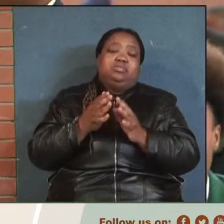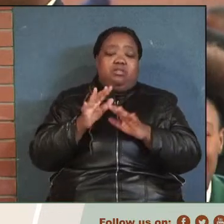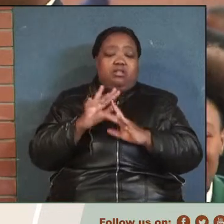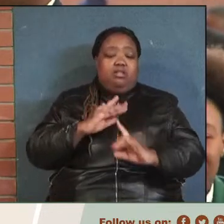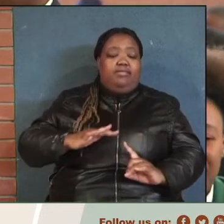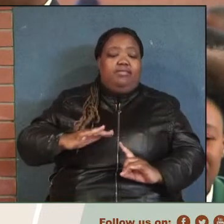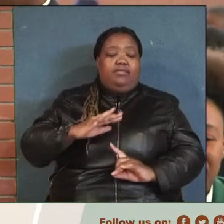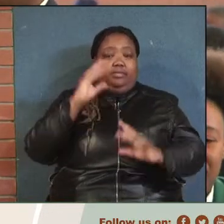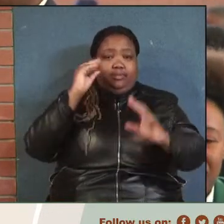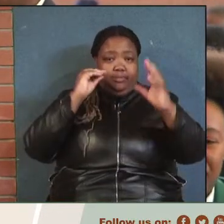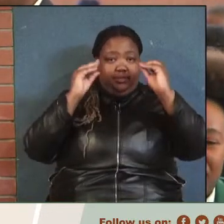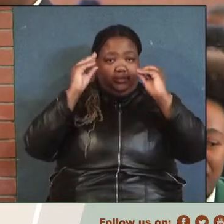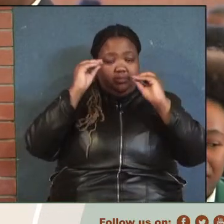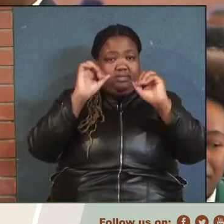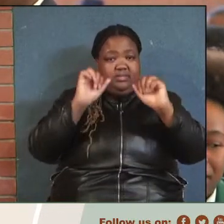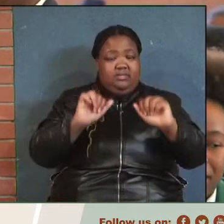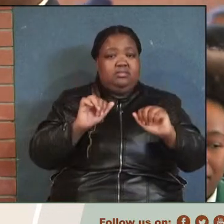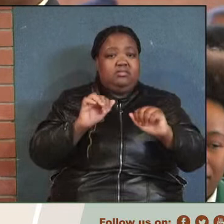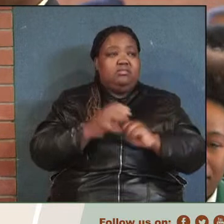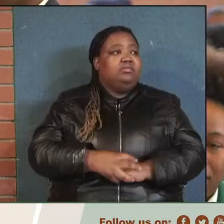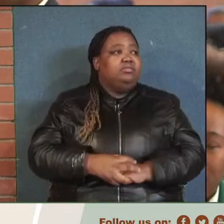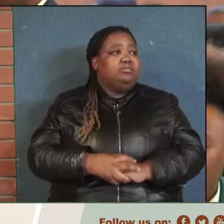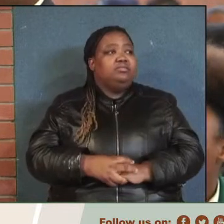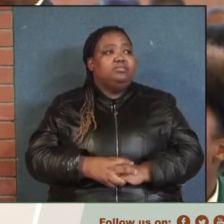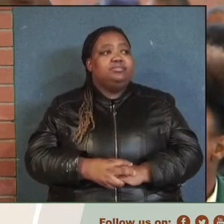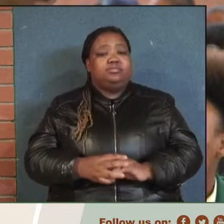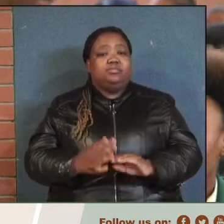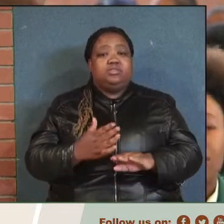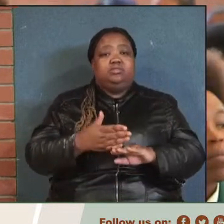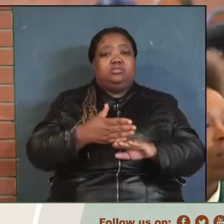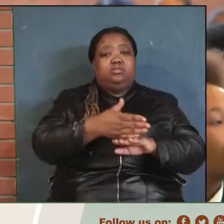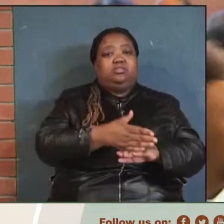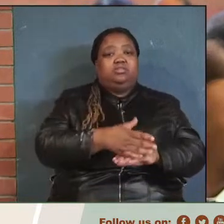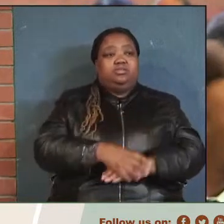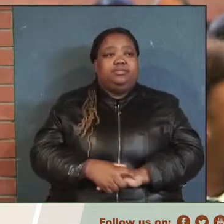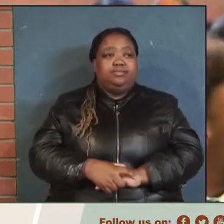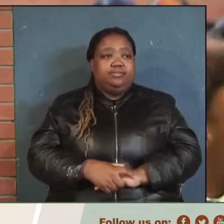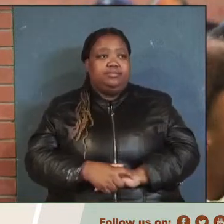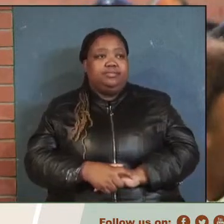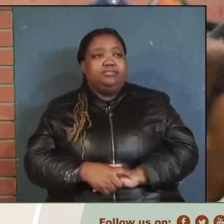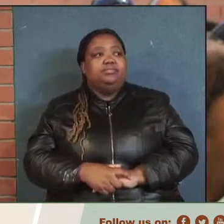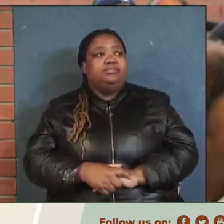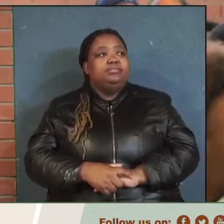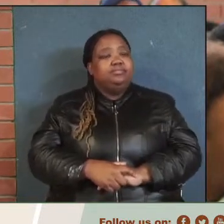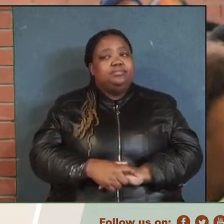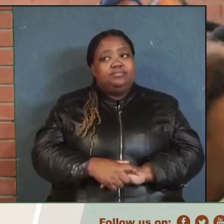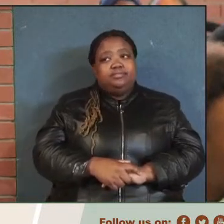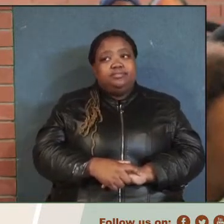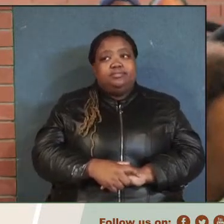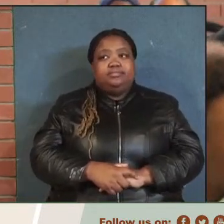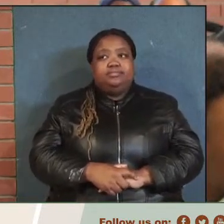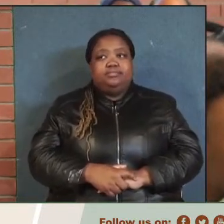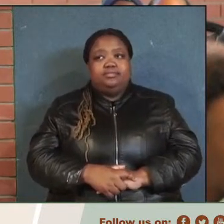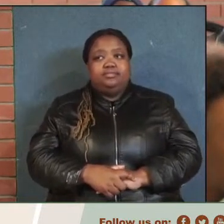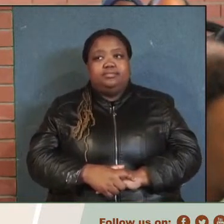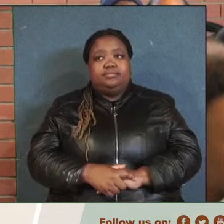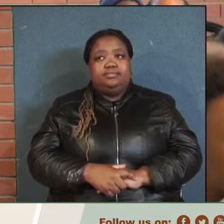positive and conducive environment. Interruptions. You're granted to speak.